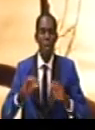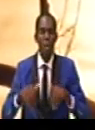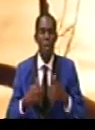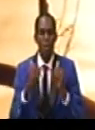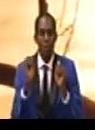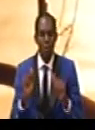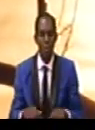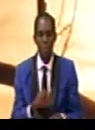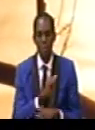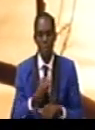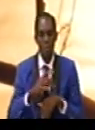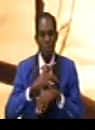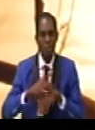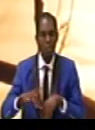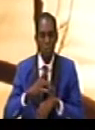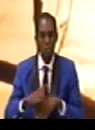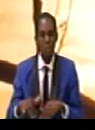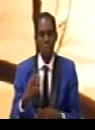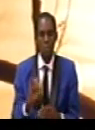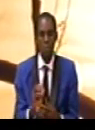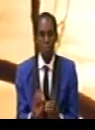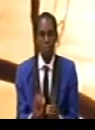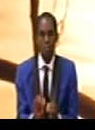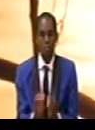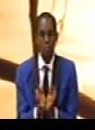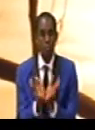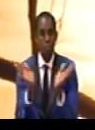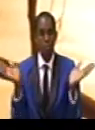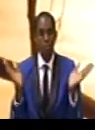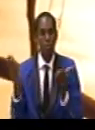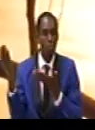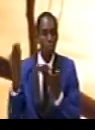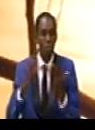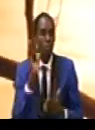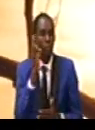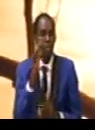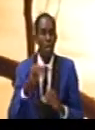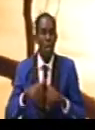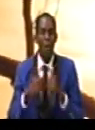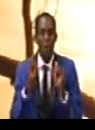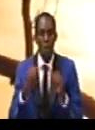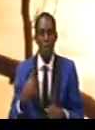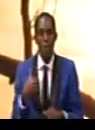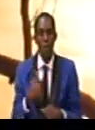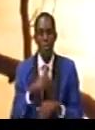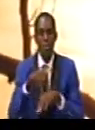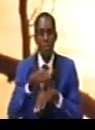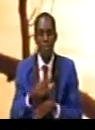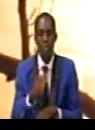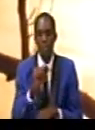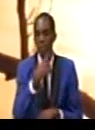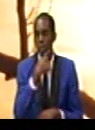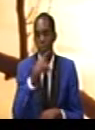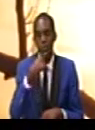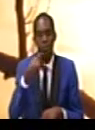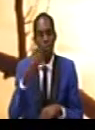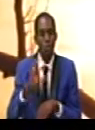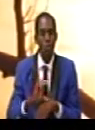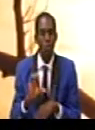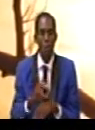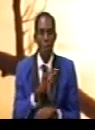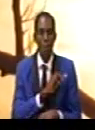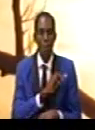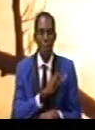withering branch be able to produce fruit? How can we send a dry church member, a weary church